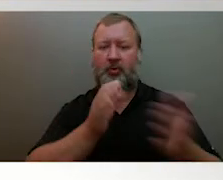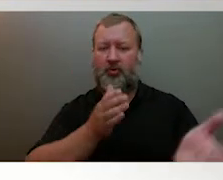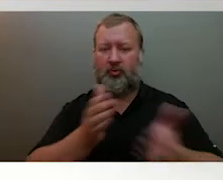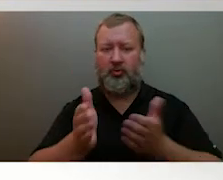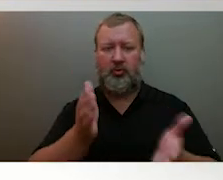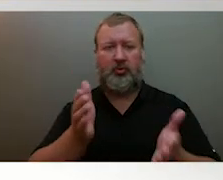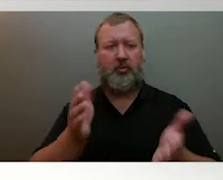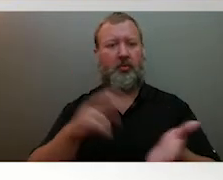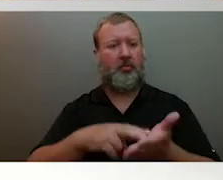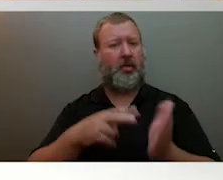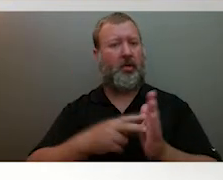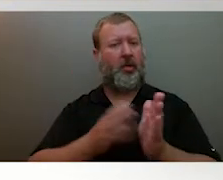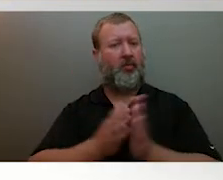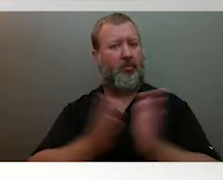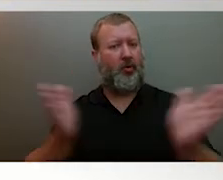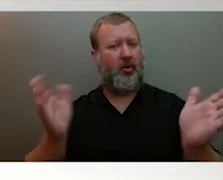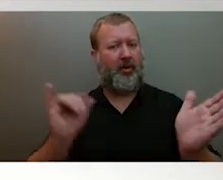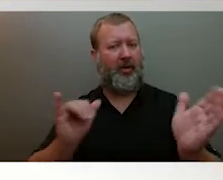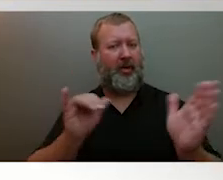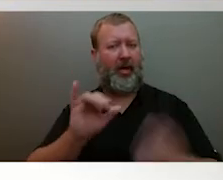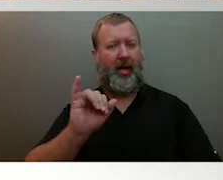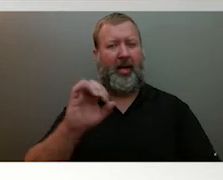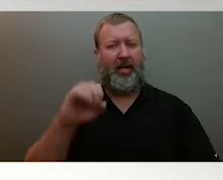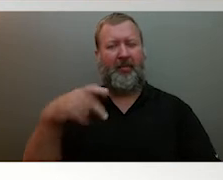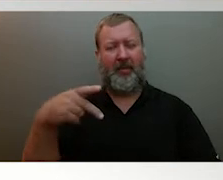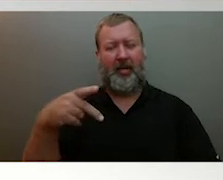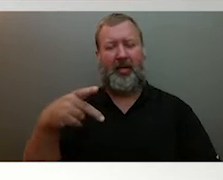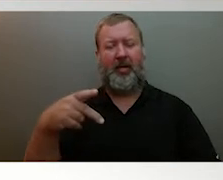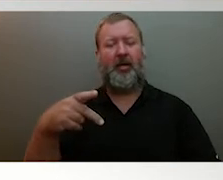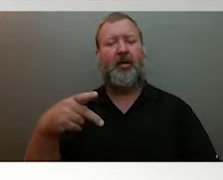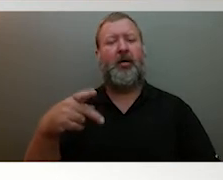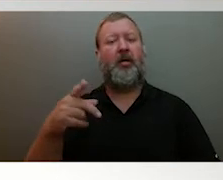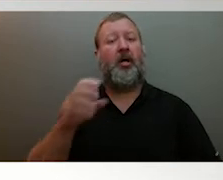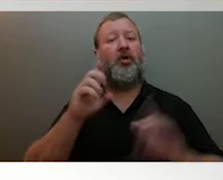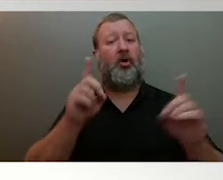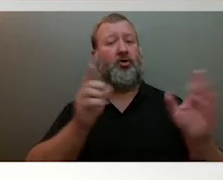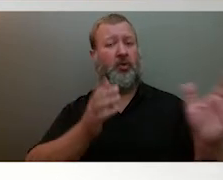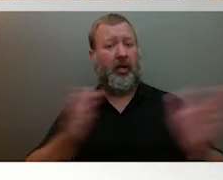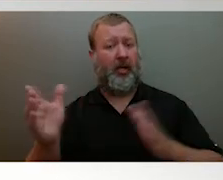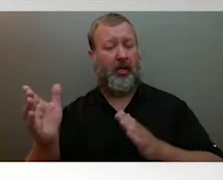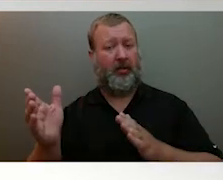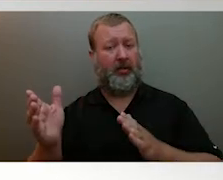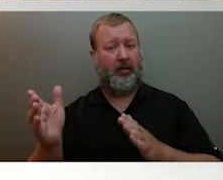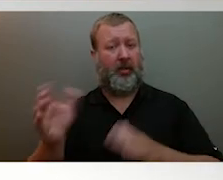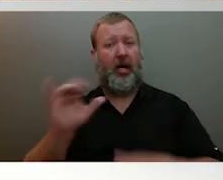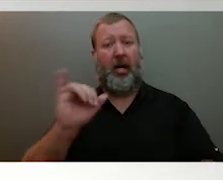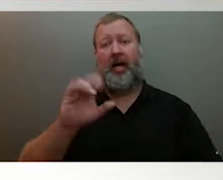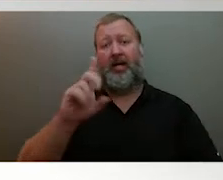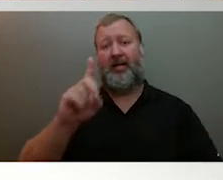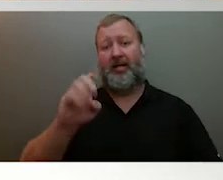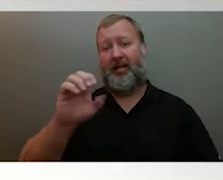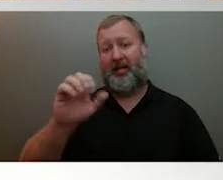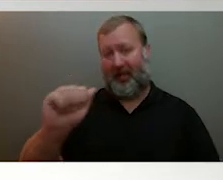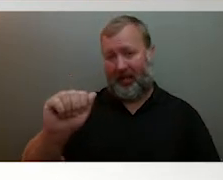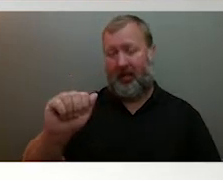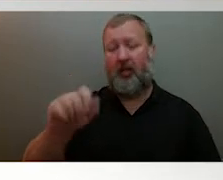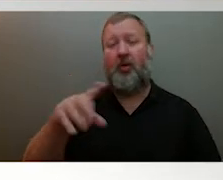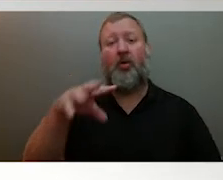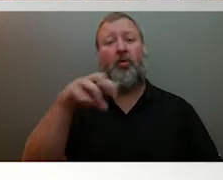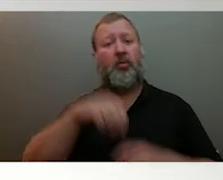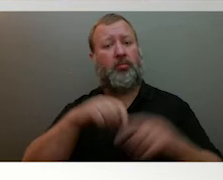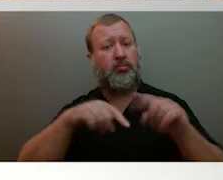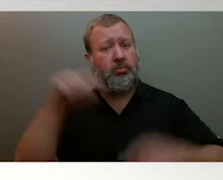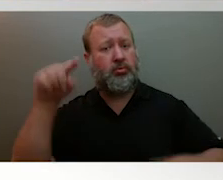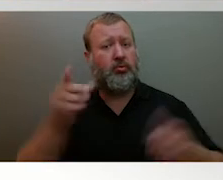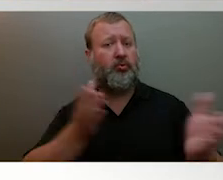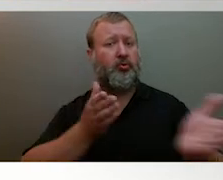services are defined broadly under the Individuals with Disability Act, Educational Act, the IDEA, and can include a variety